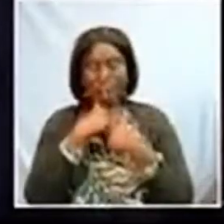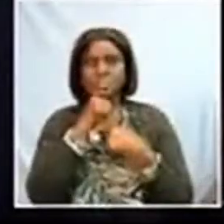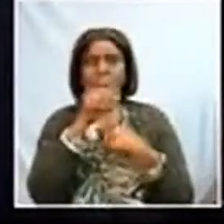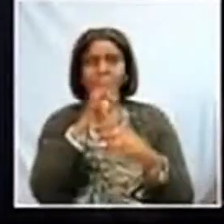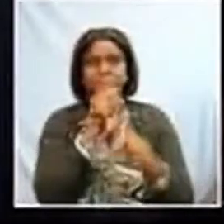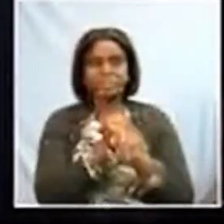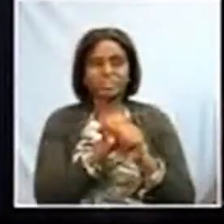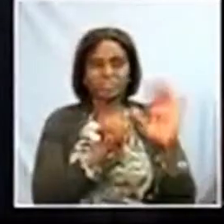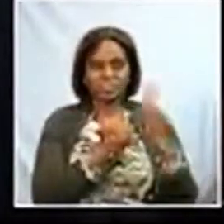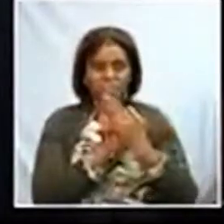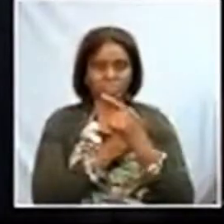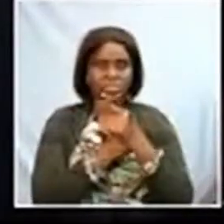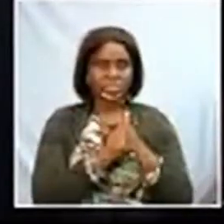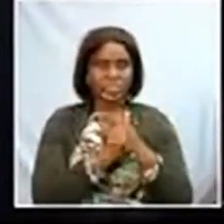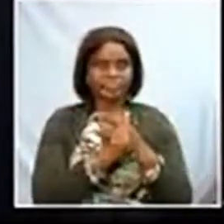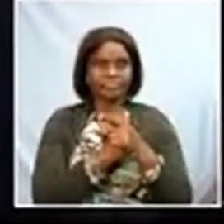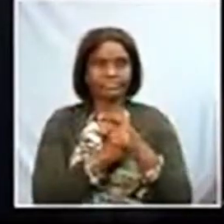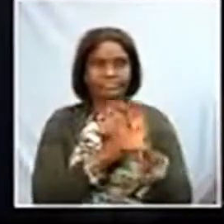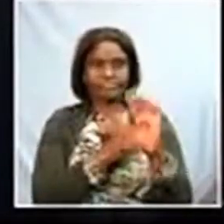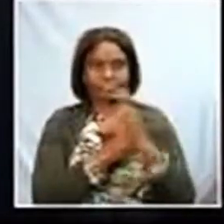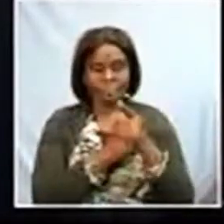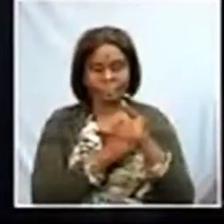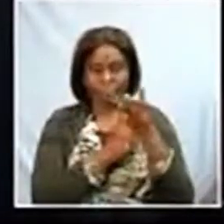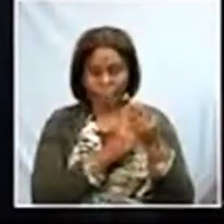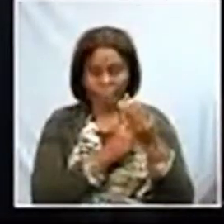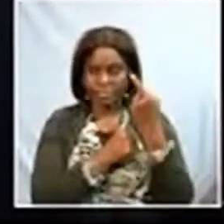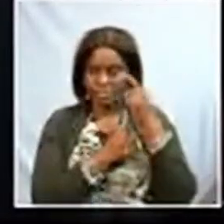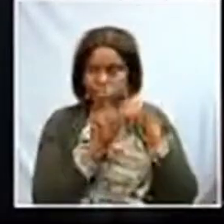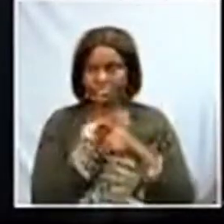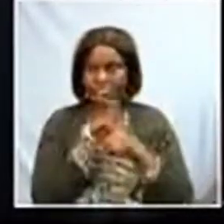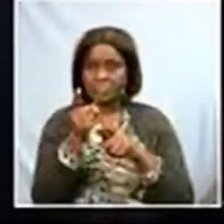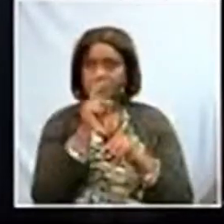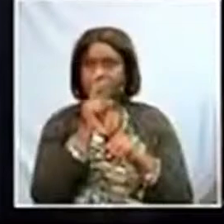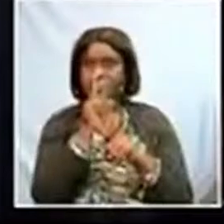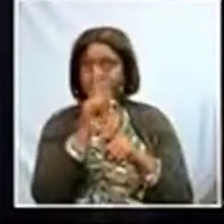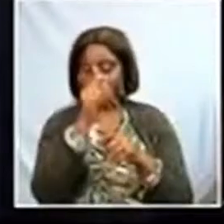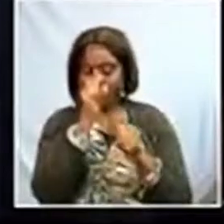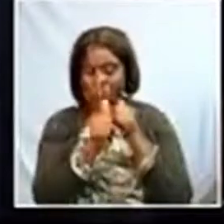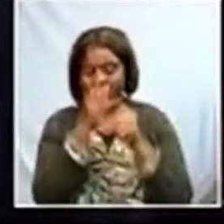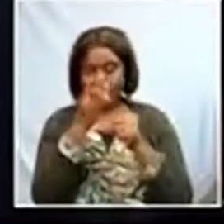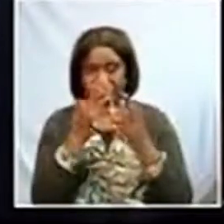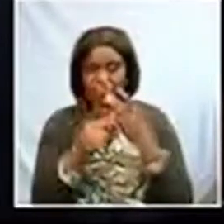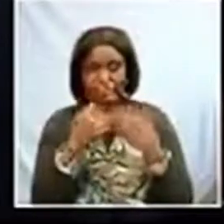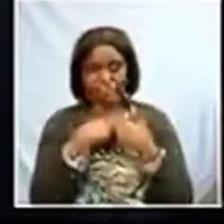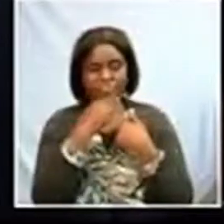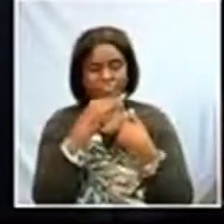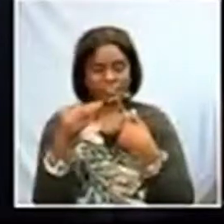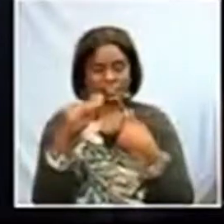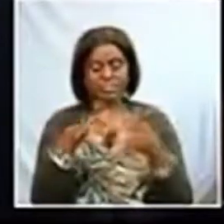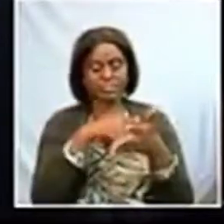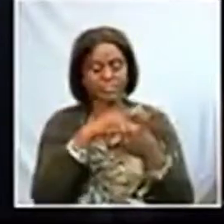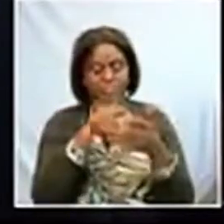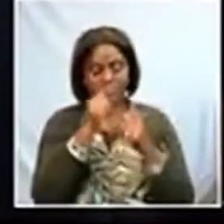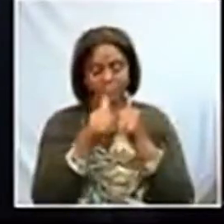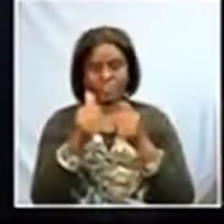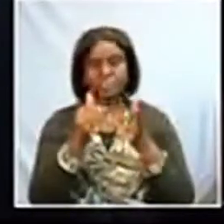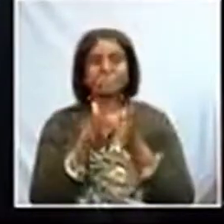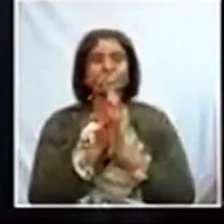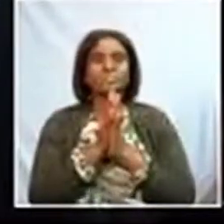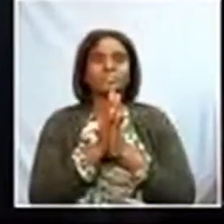gotten back that money from him, isn't it, is because there was this material schedule. So he's